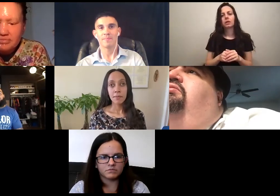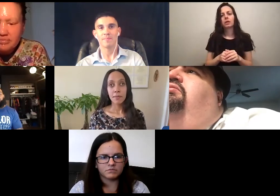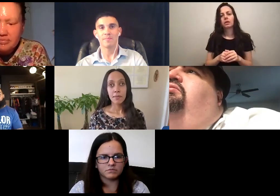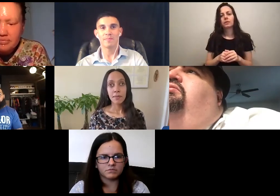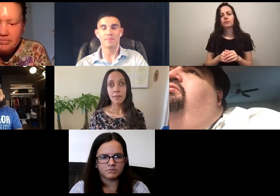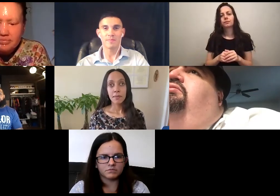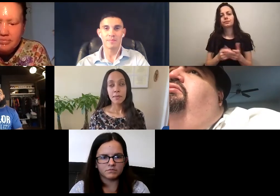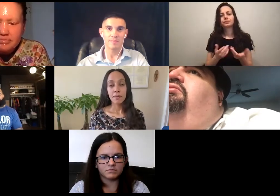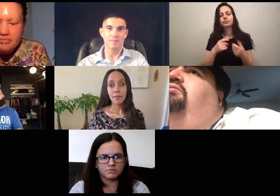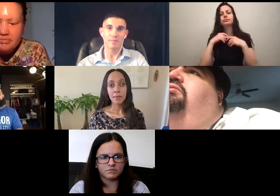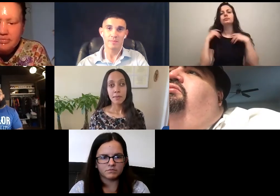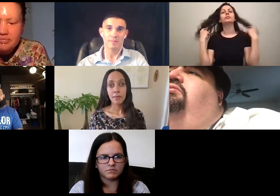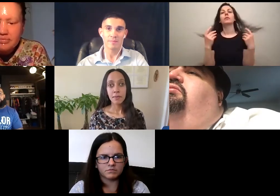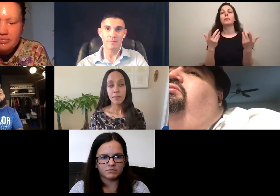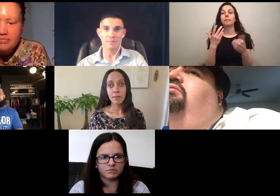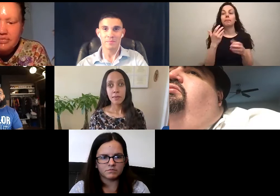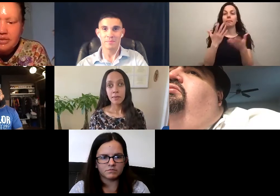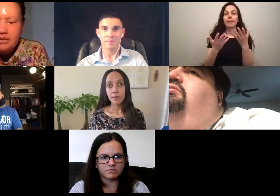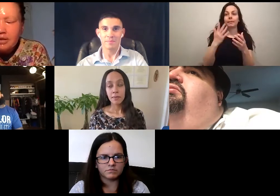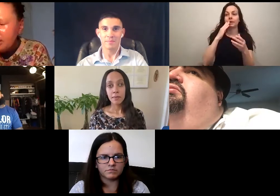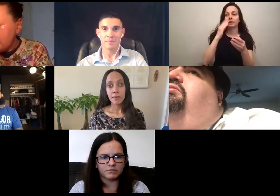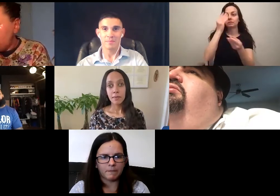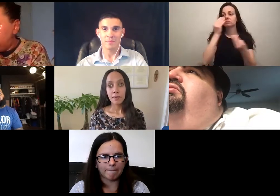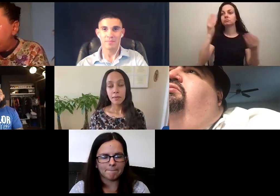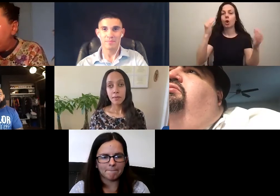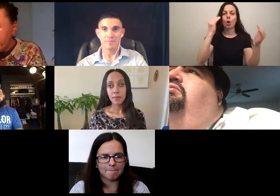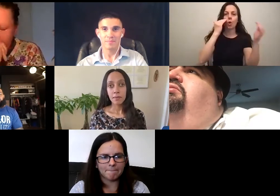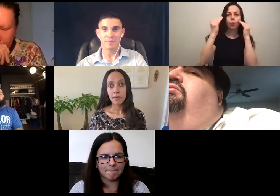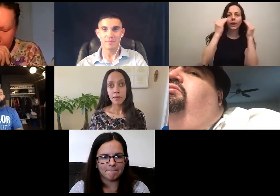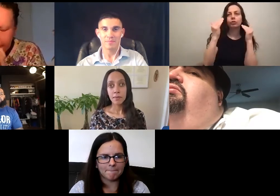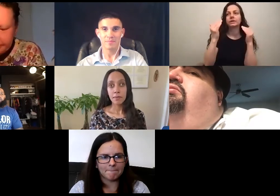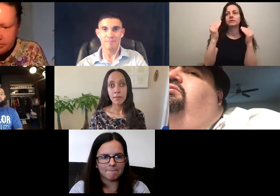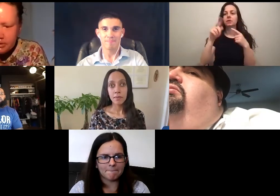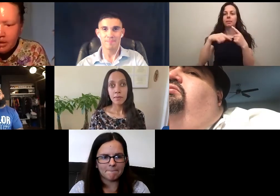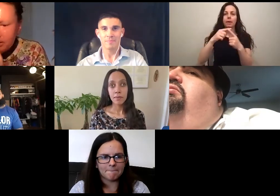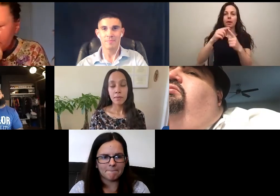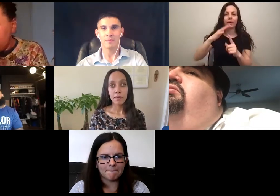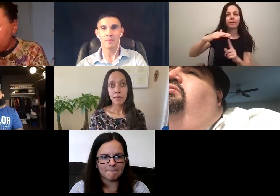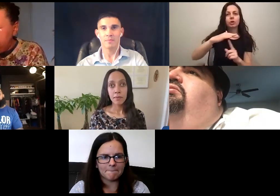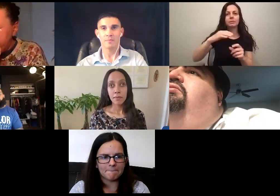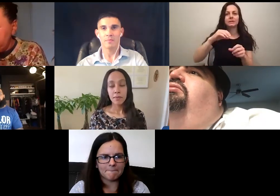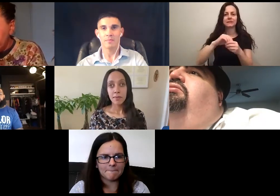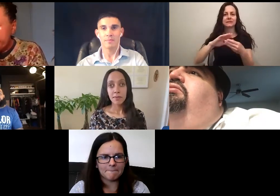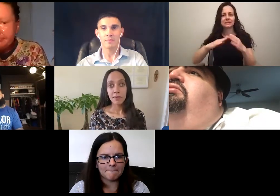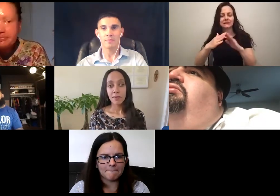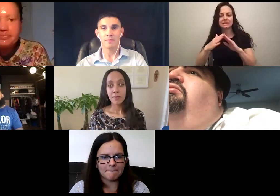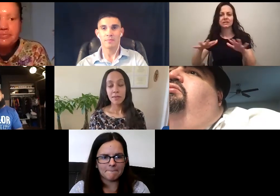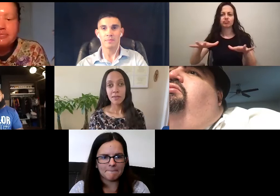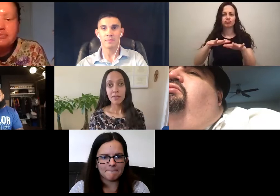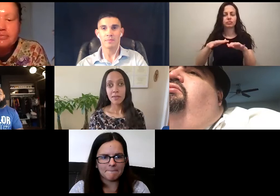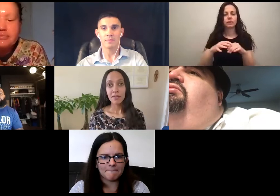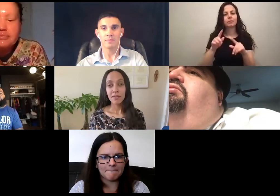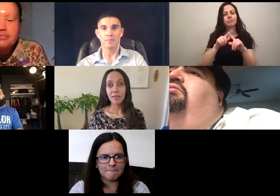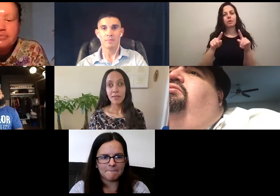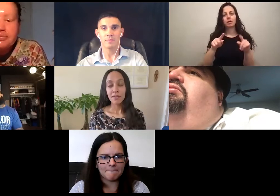the structure of, cities and environments. Those are starts, but I think that using your